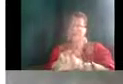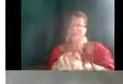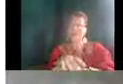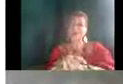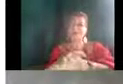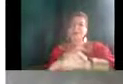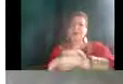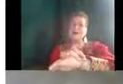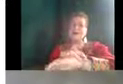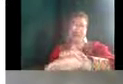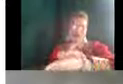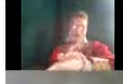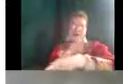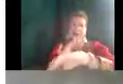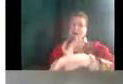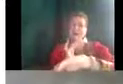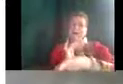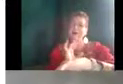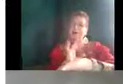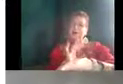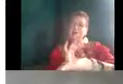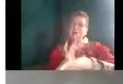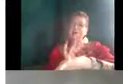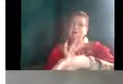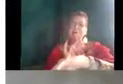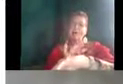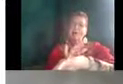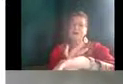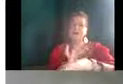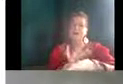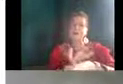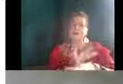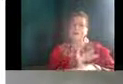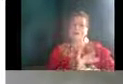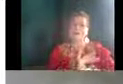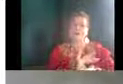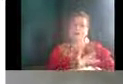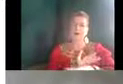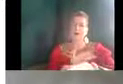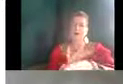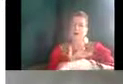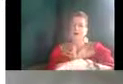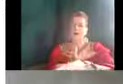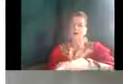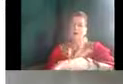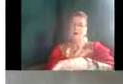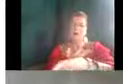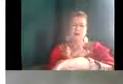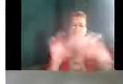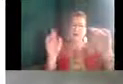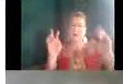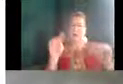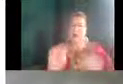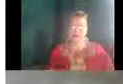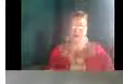watch on me so i feel like i have a little bit of peace of mind that i know if i fall that um my